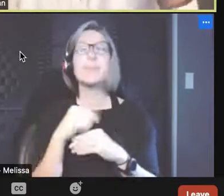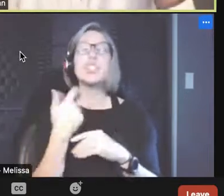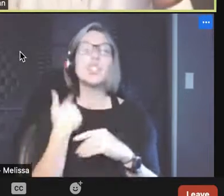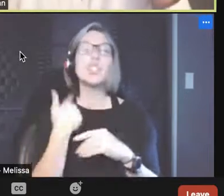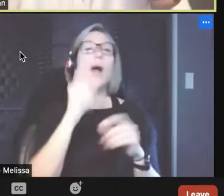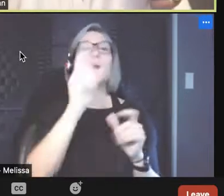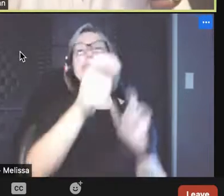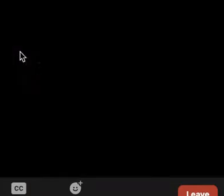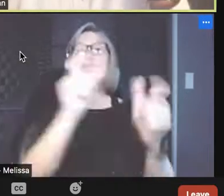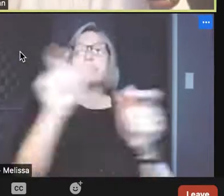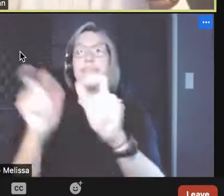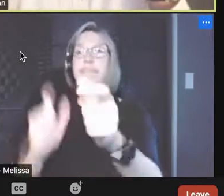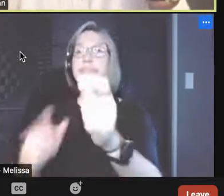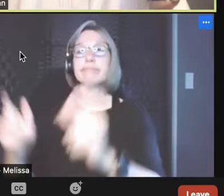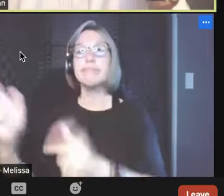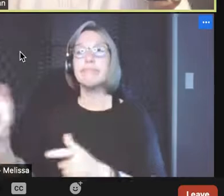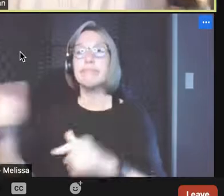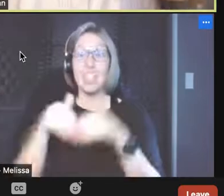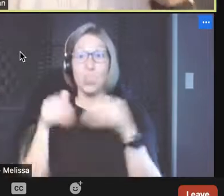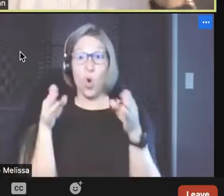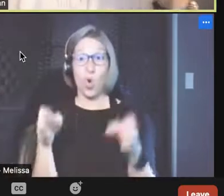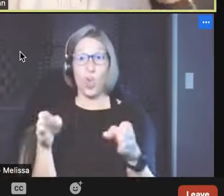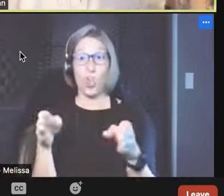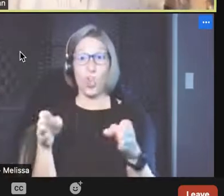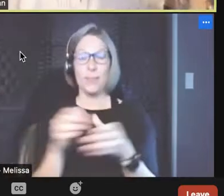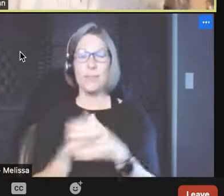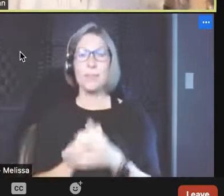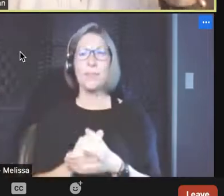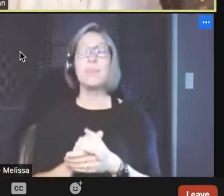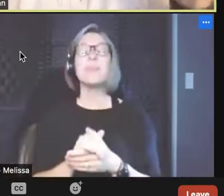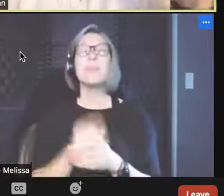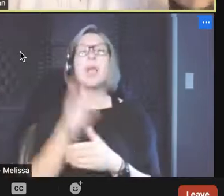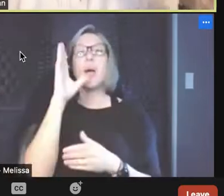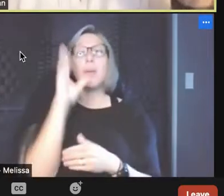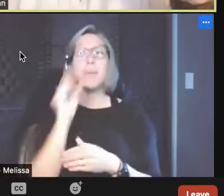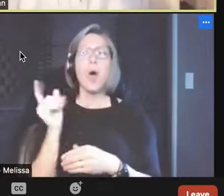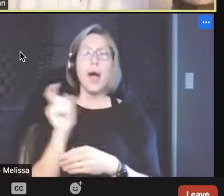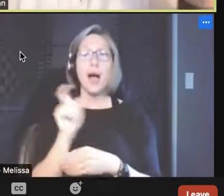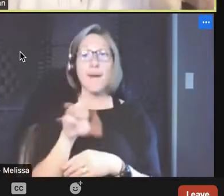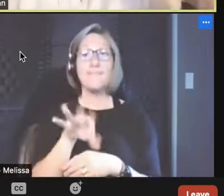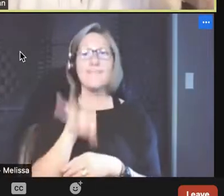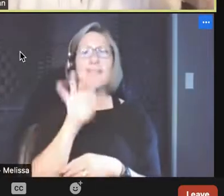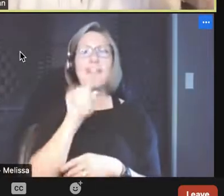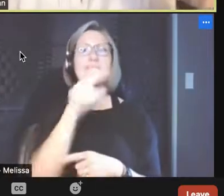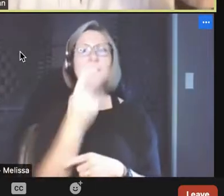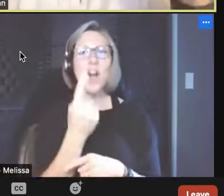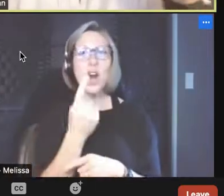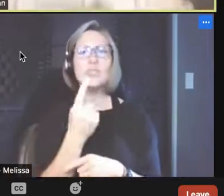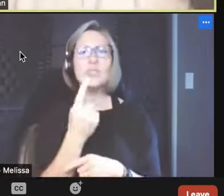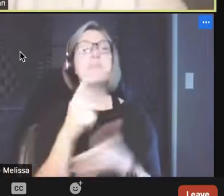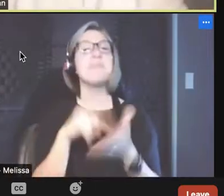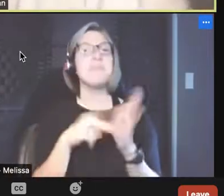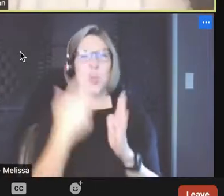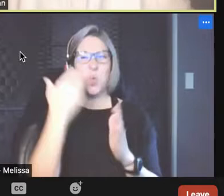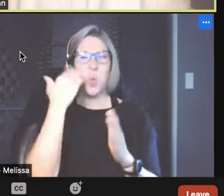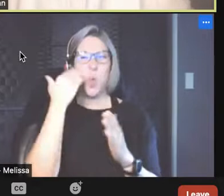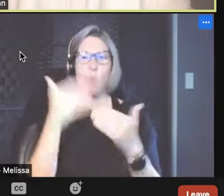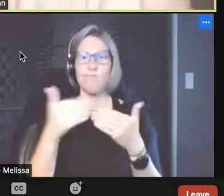random places in the hallway. And it wasn't until he found the first one that he then knew how to find the rest, right?